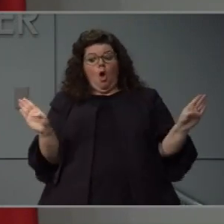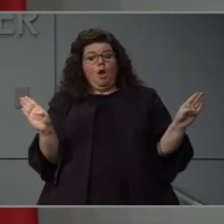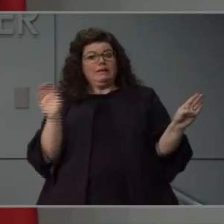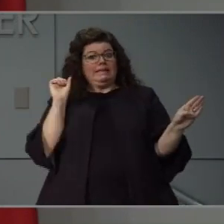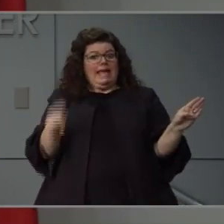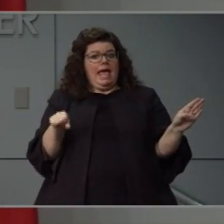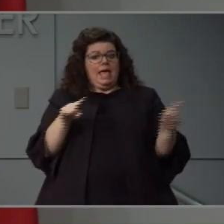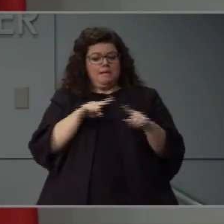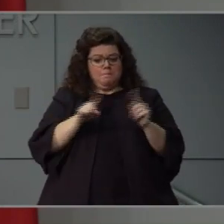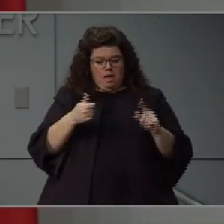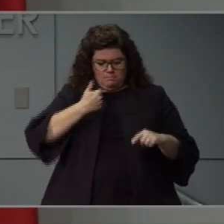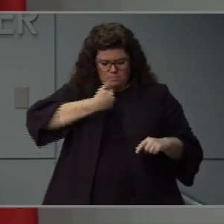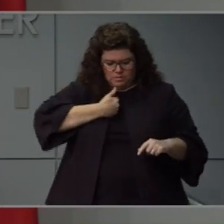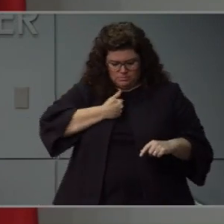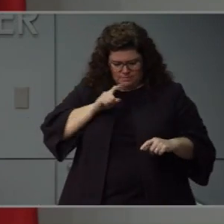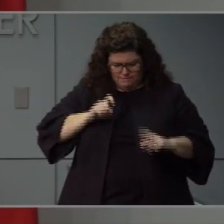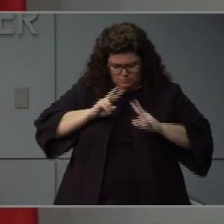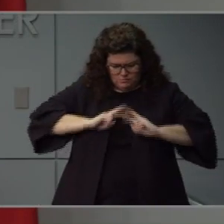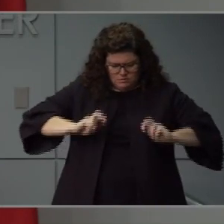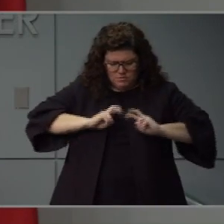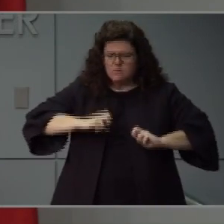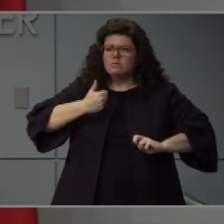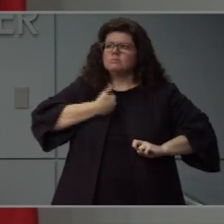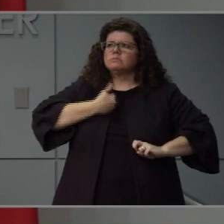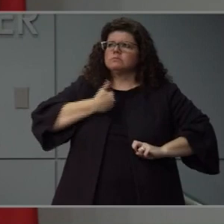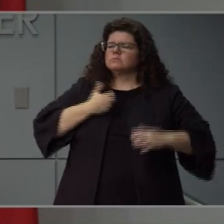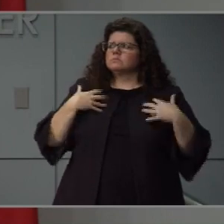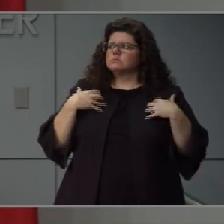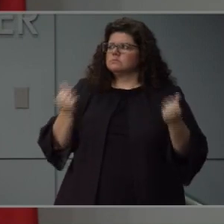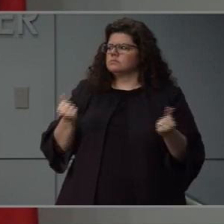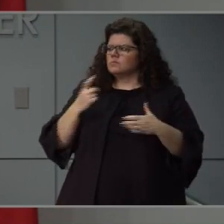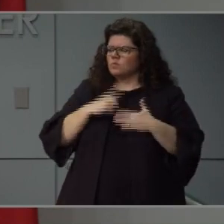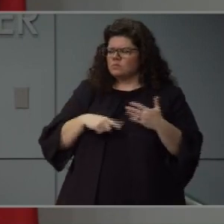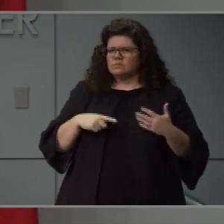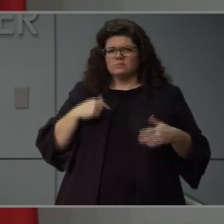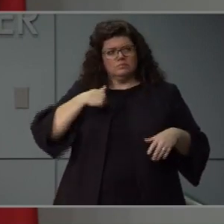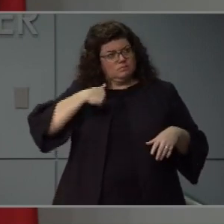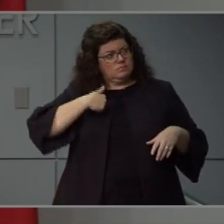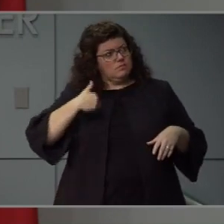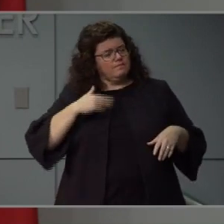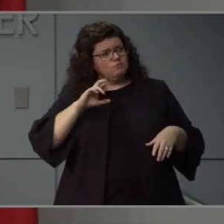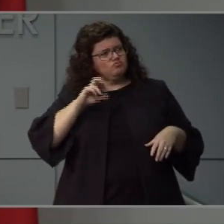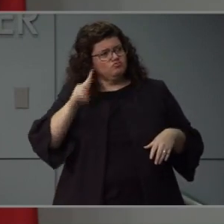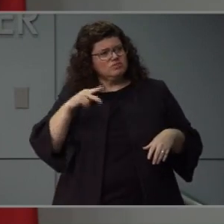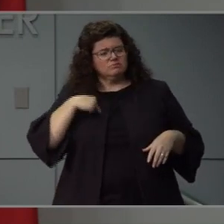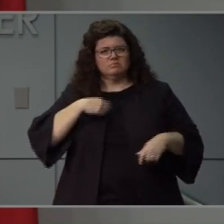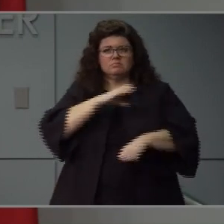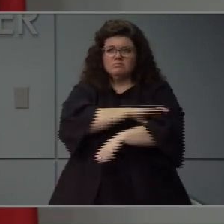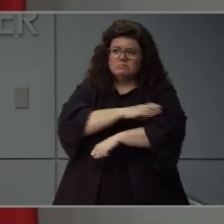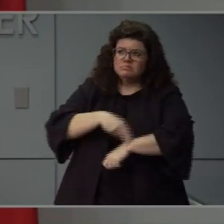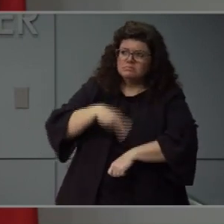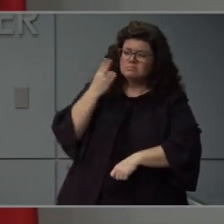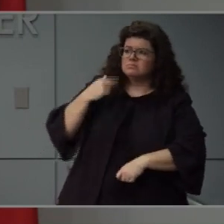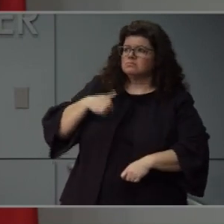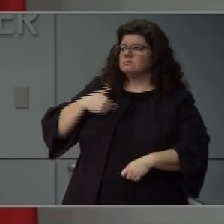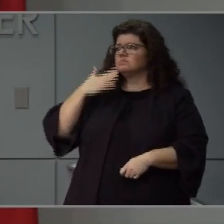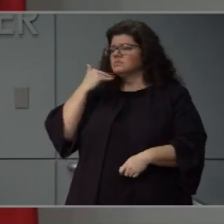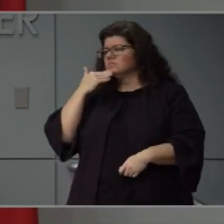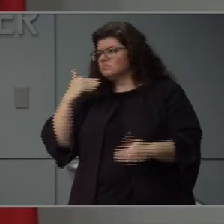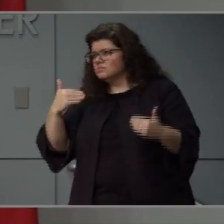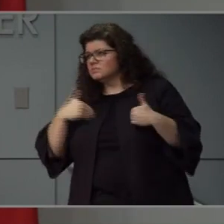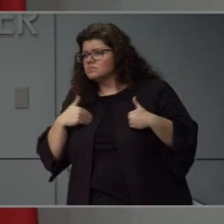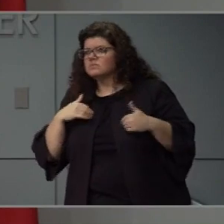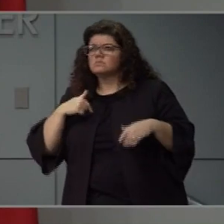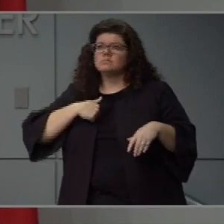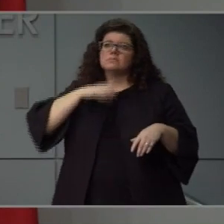I think then people need to think about their own personal risk and then discuss that with their employer. So, for example, if you are someone